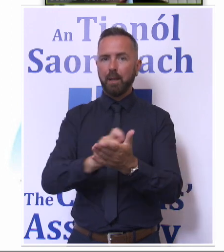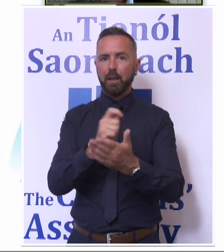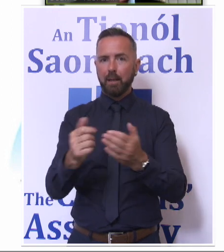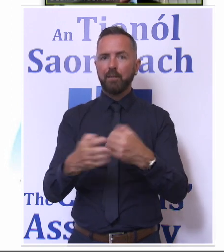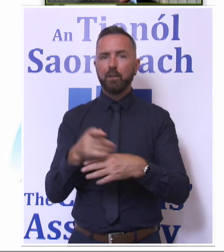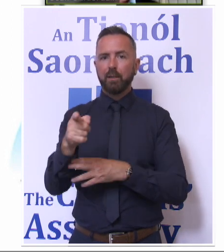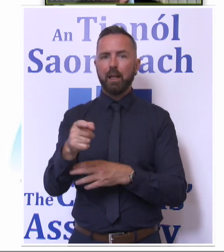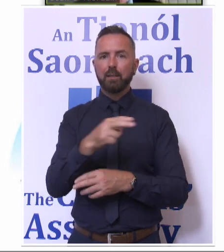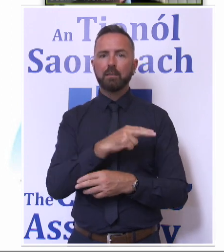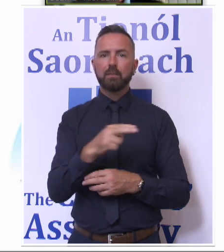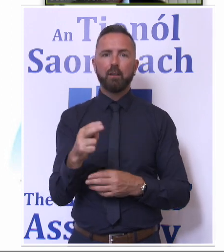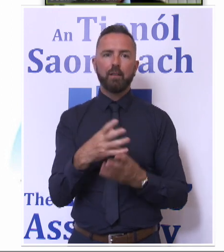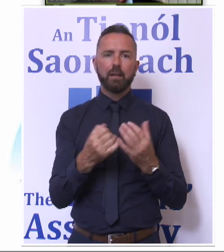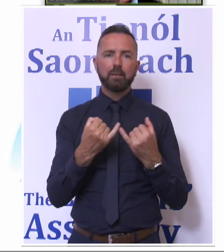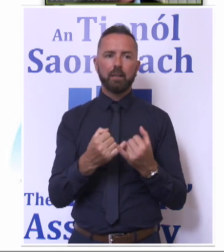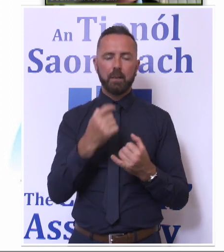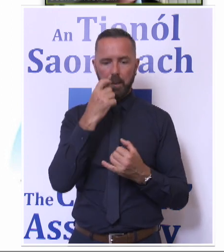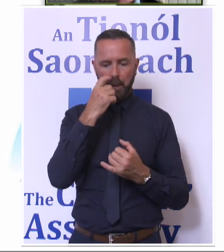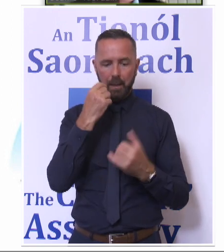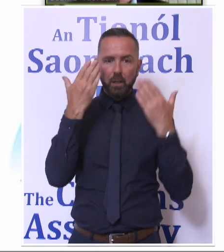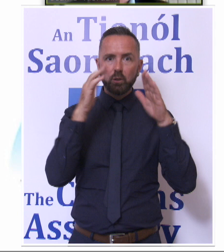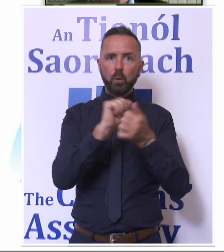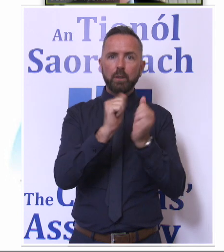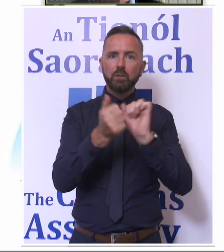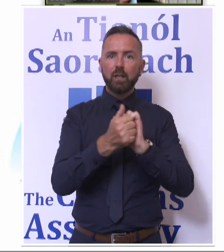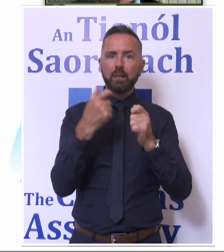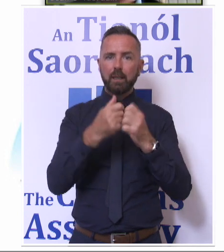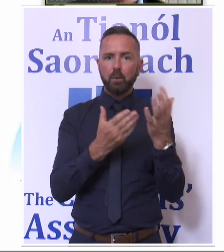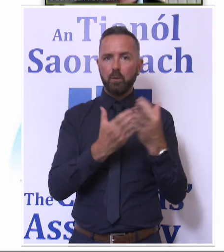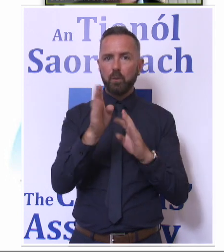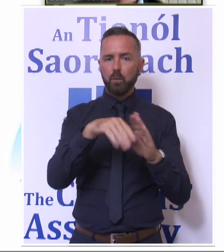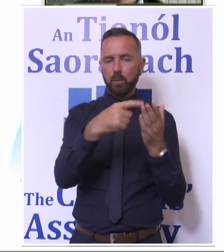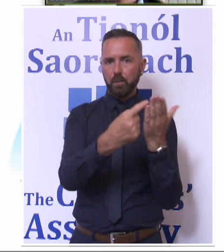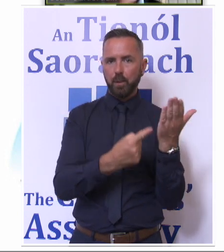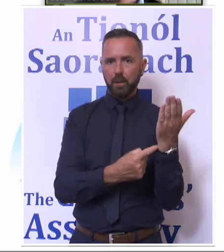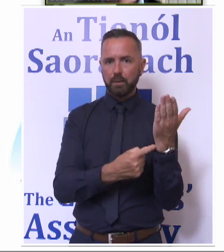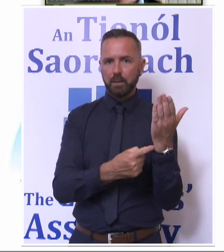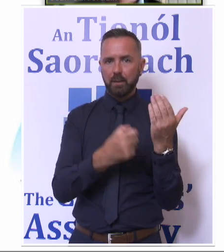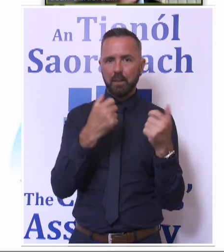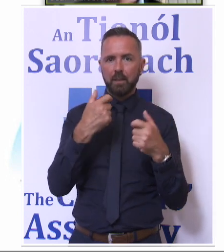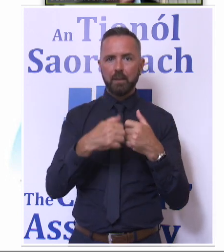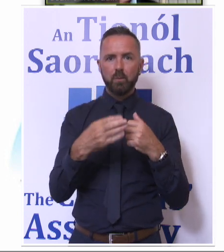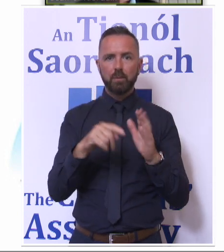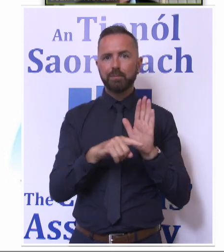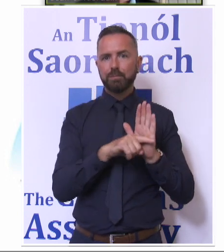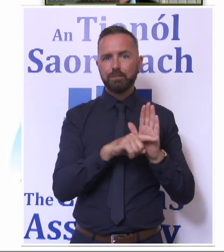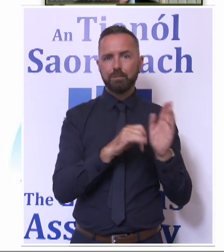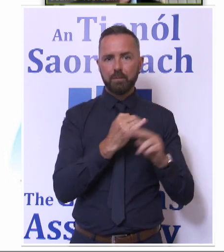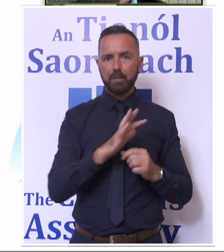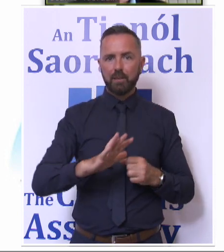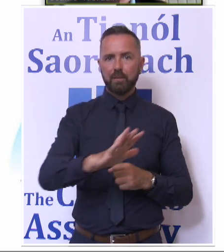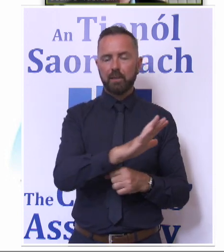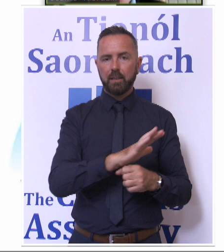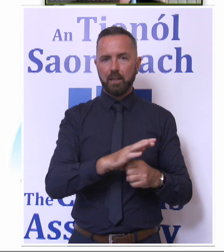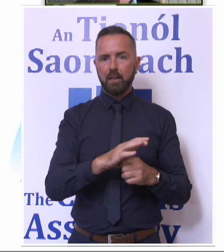rather than, as she pointed out, highlighting changes that might have come through in policy terms that might be for the long-term betterment of